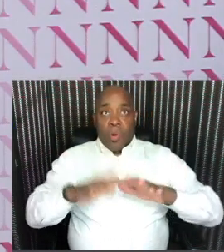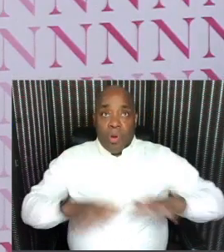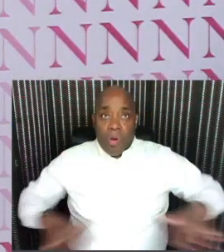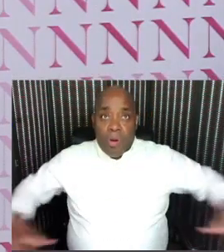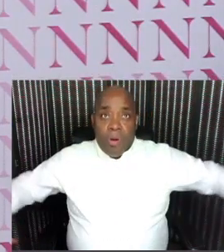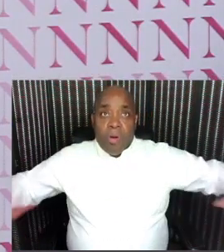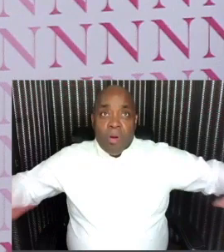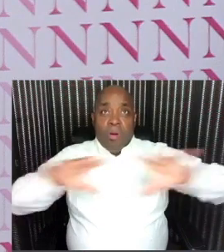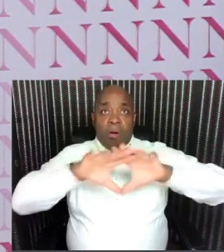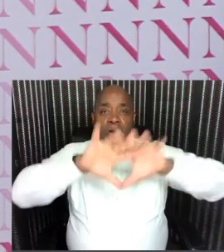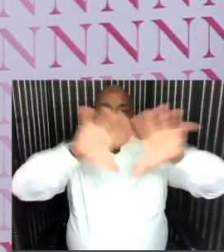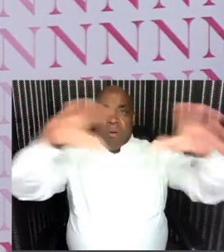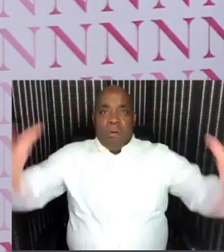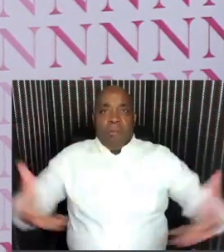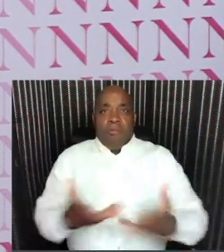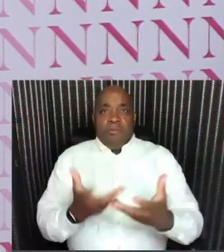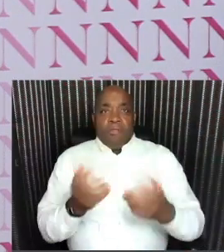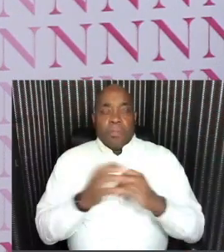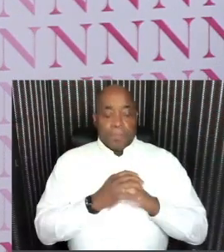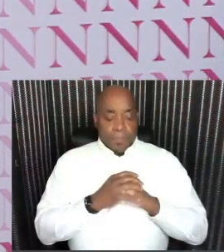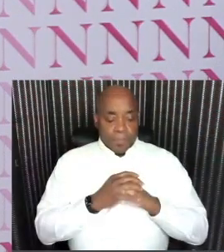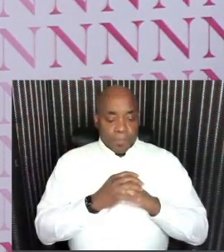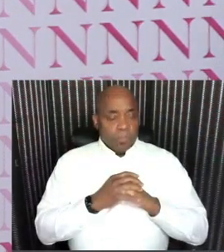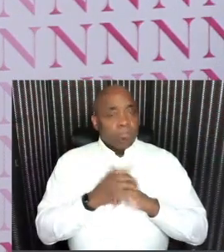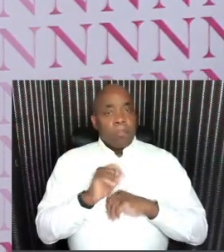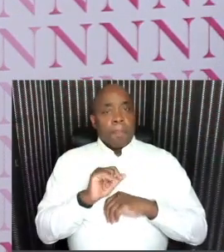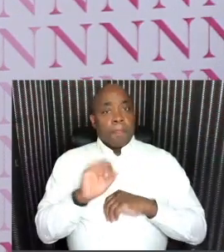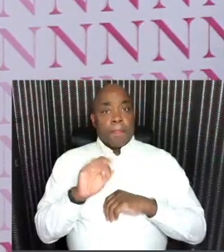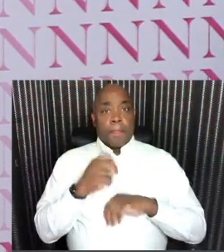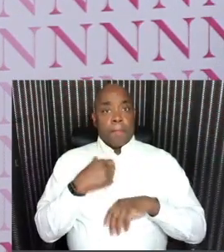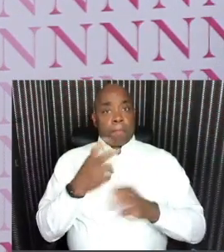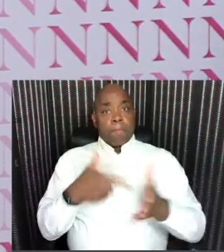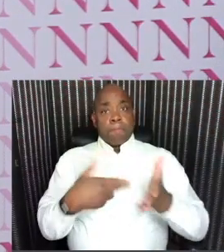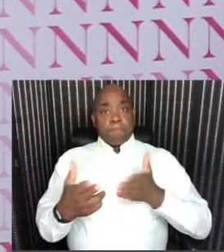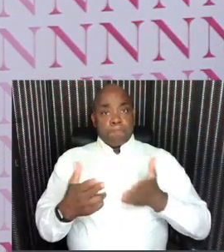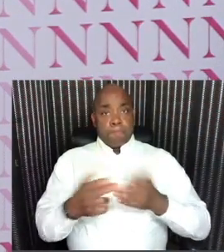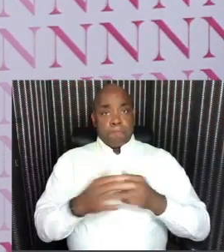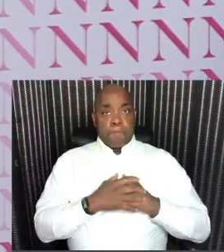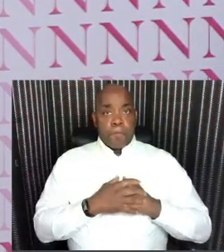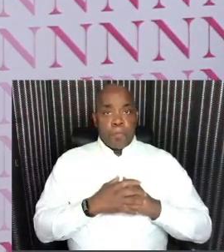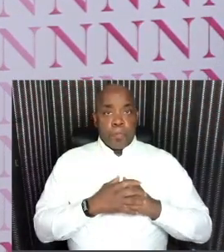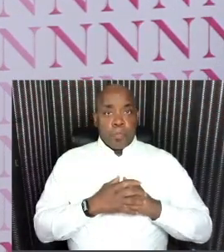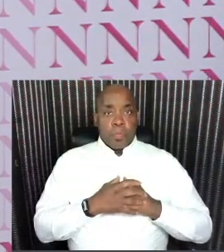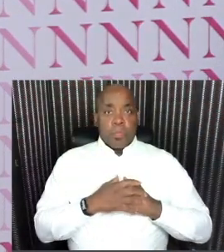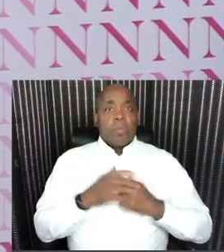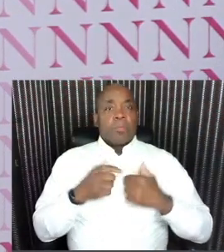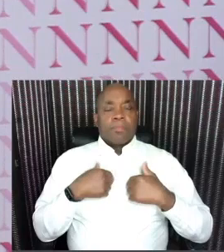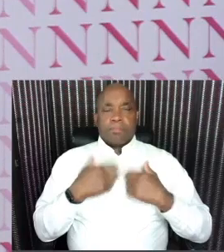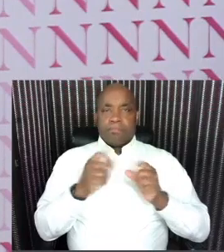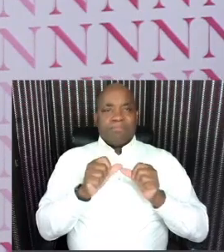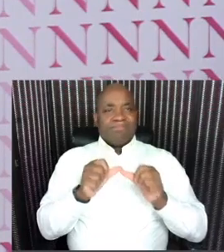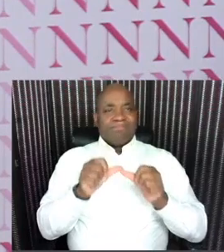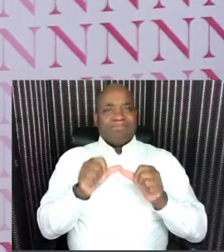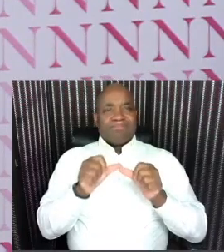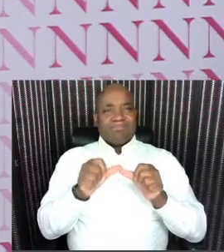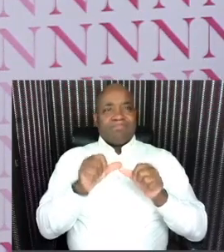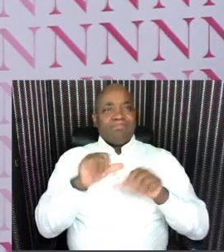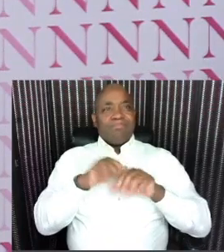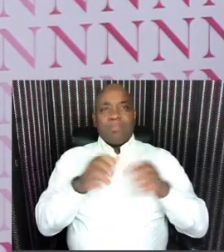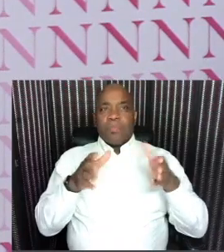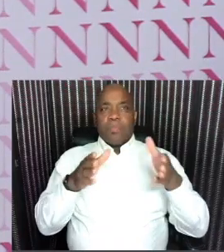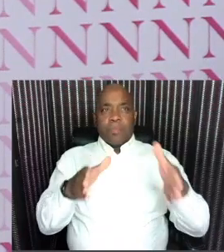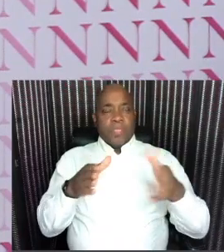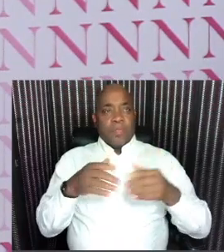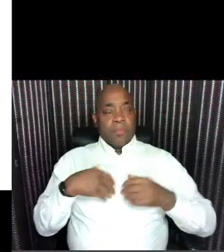If I were to be honest with myself, I would have probably continued along that pathway, trying to think about my work as